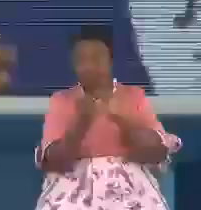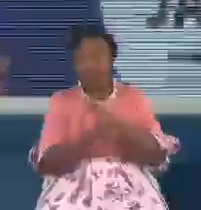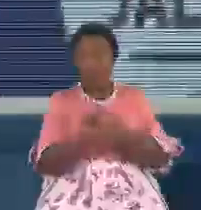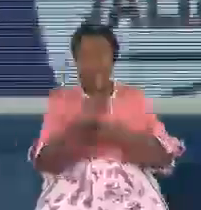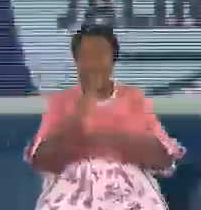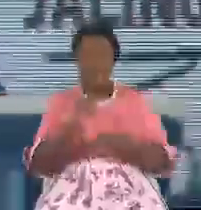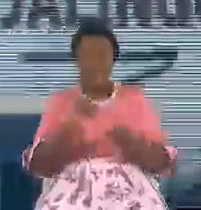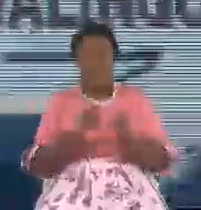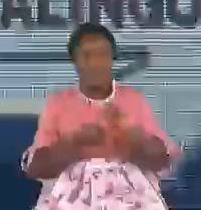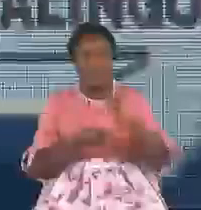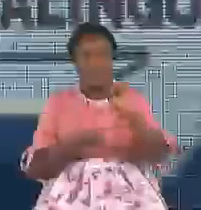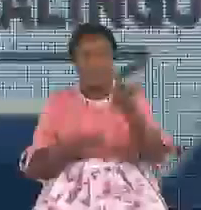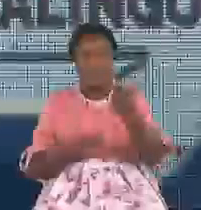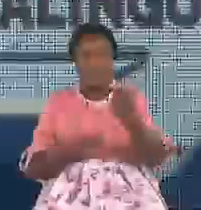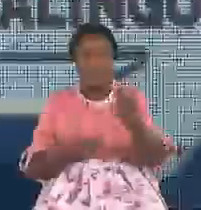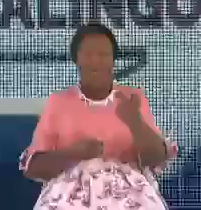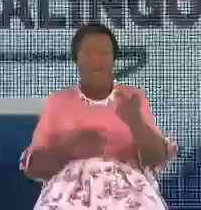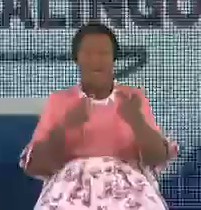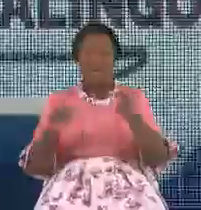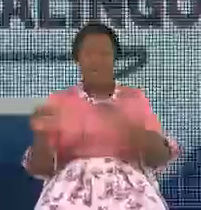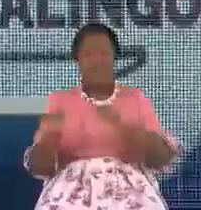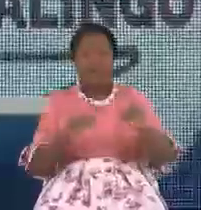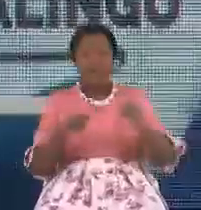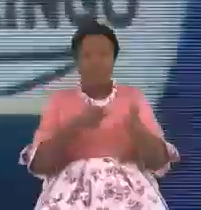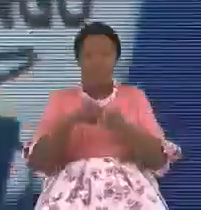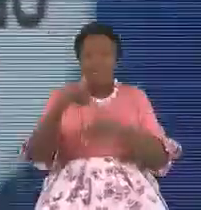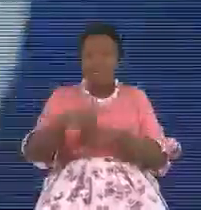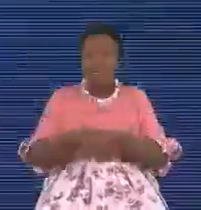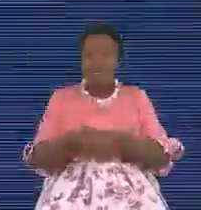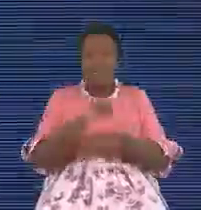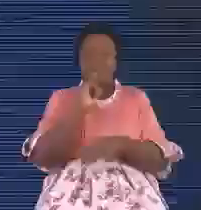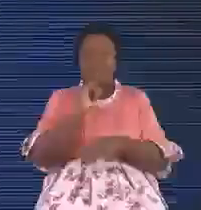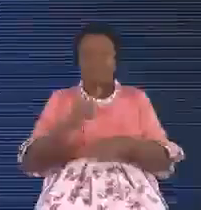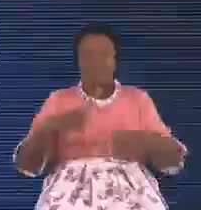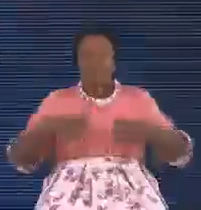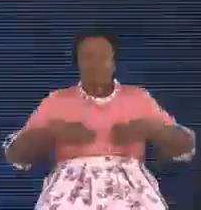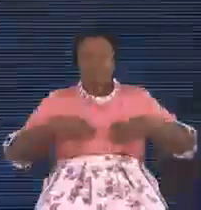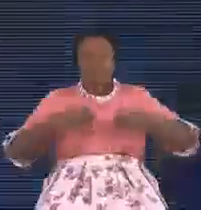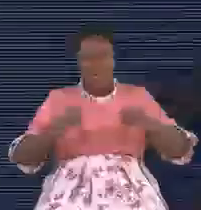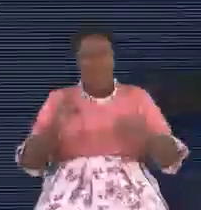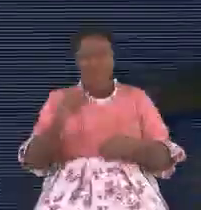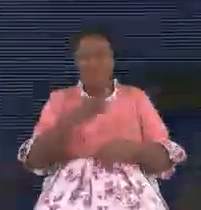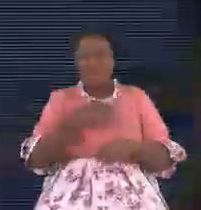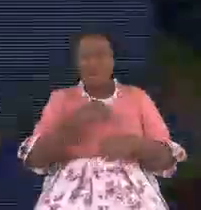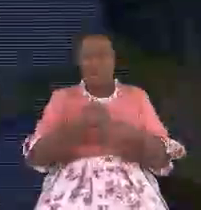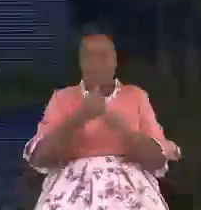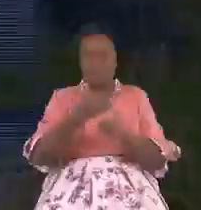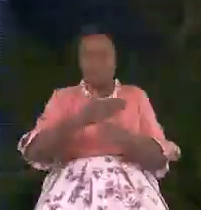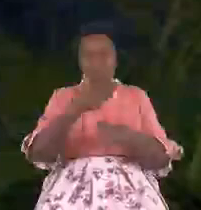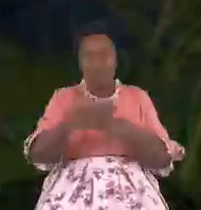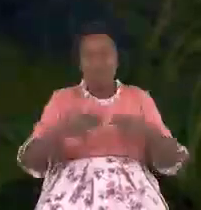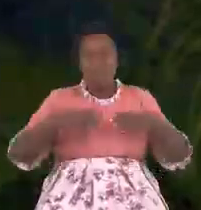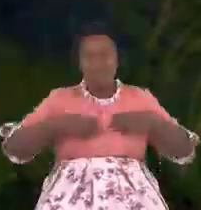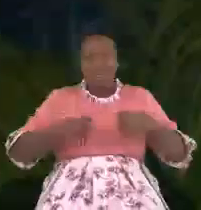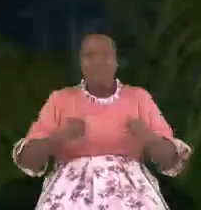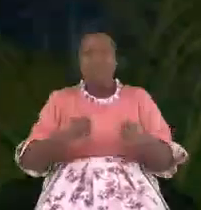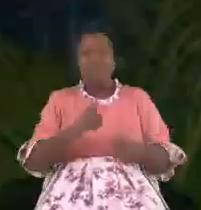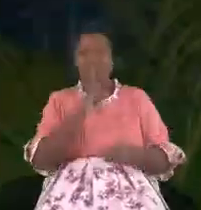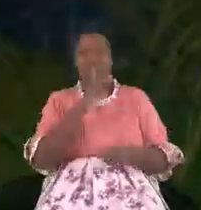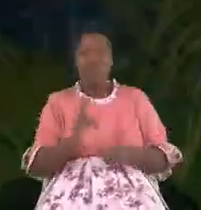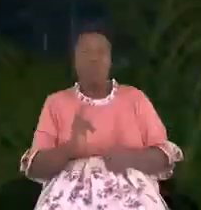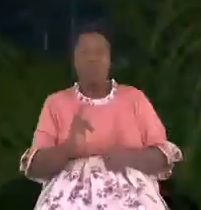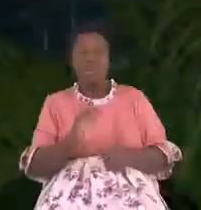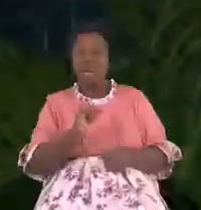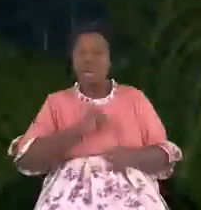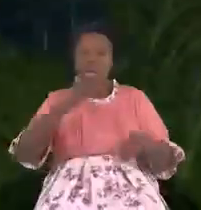performance tonight healed and made whole indeed i praise god tonight i